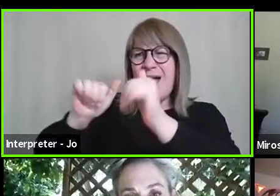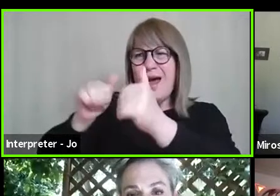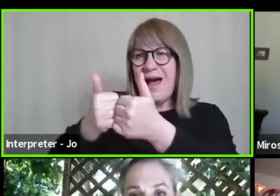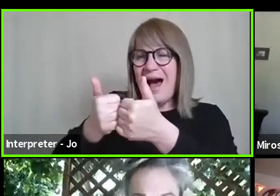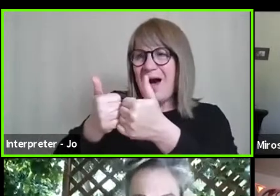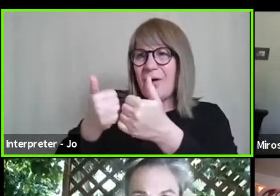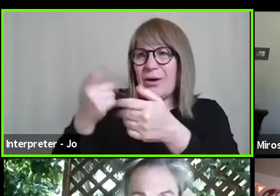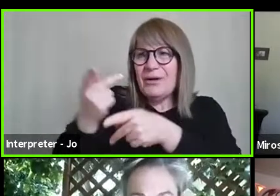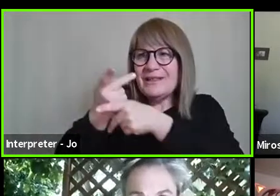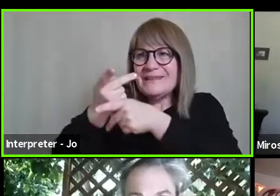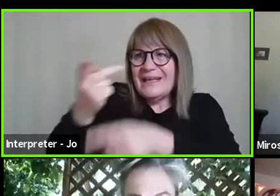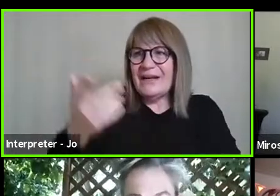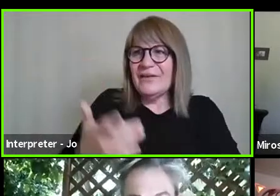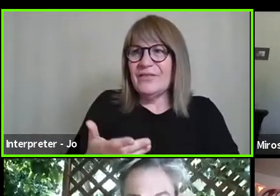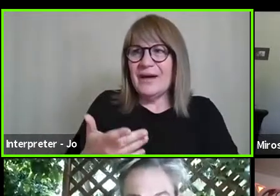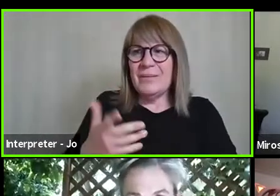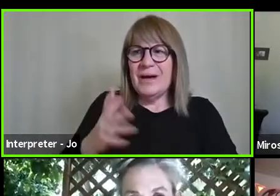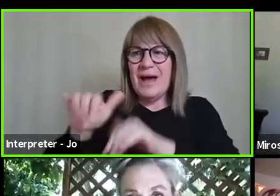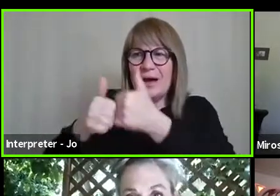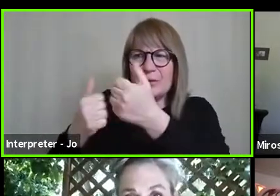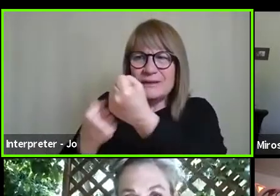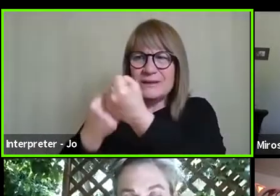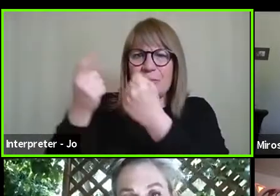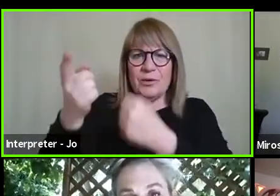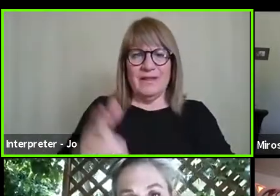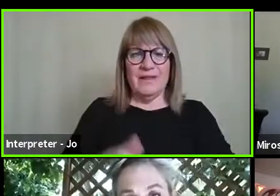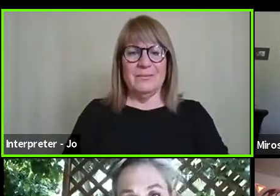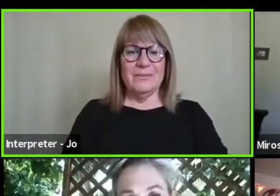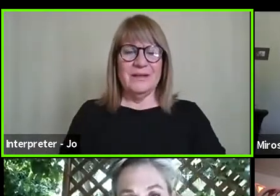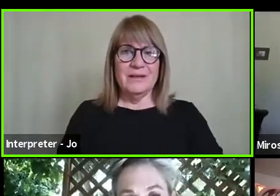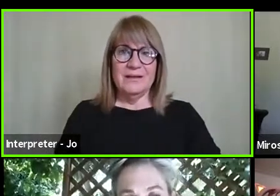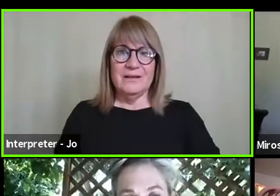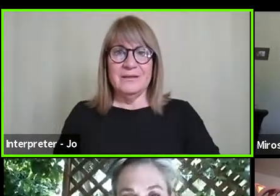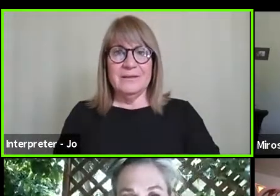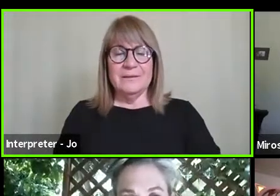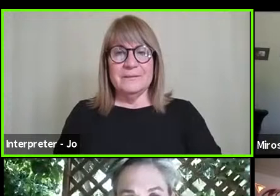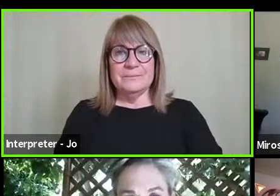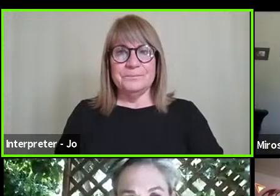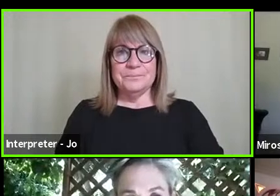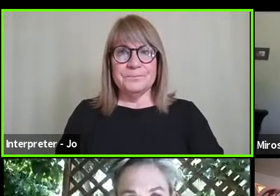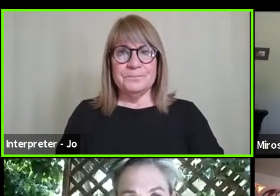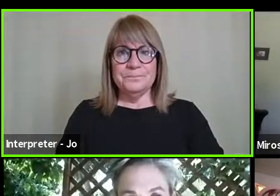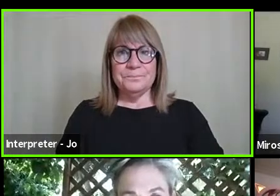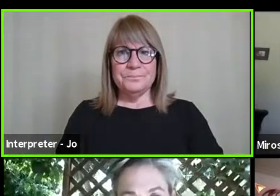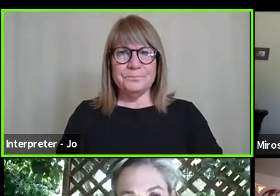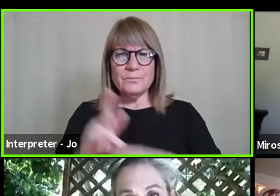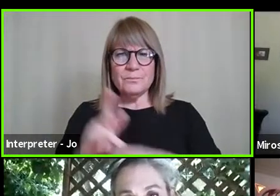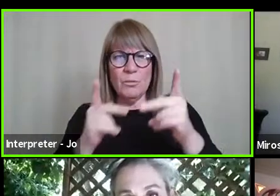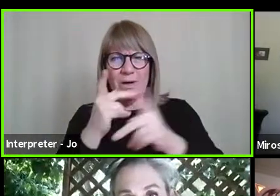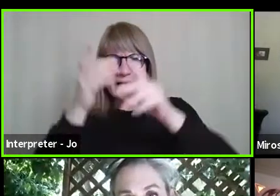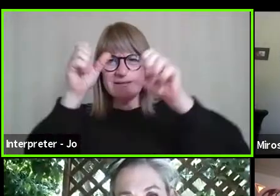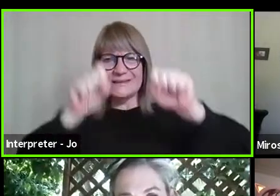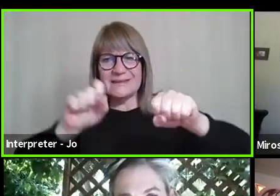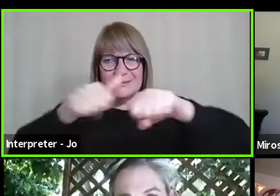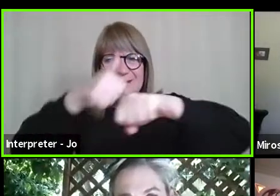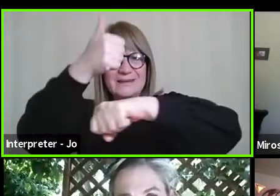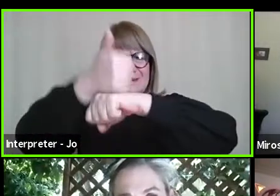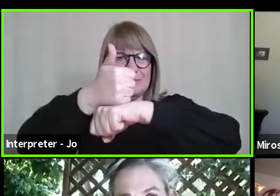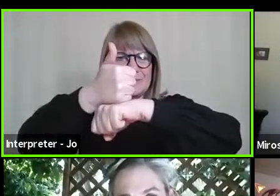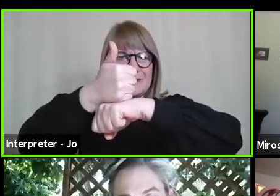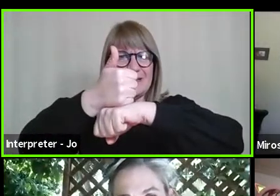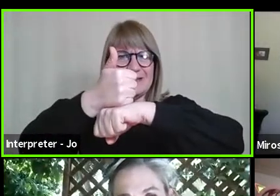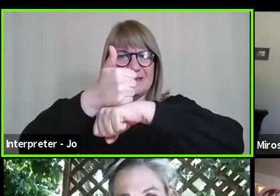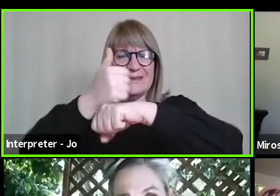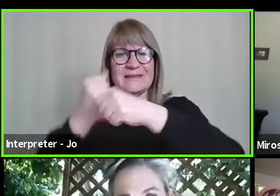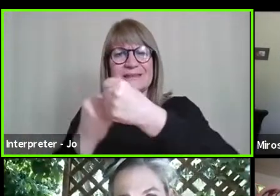just fingers crossed this passes this year you know um how what kinds of systems need to be in place to hold people up